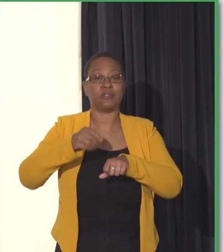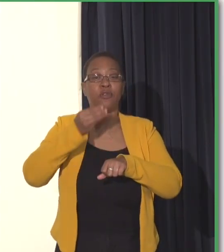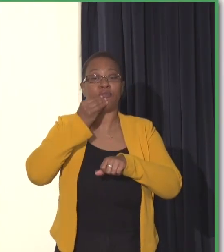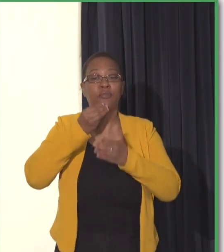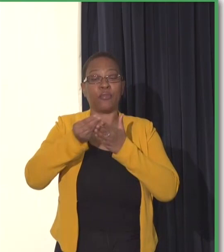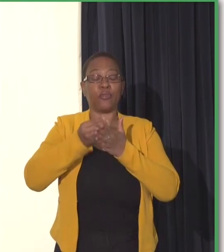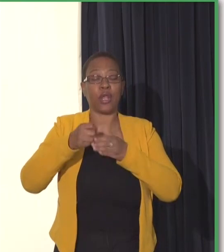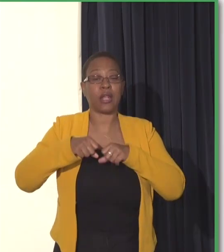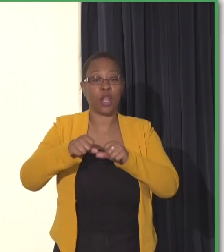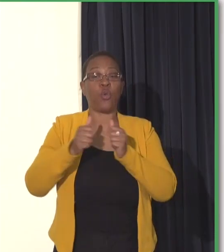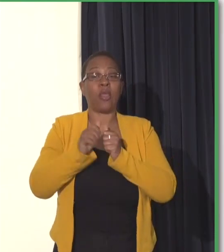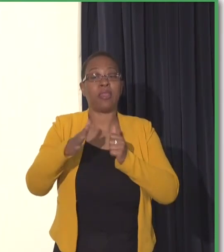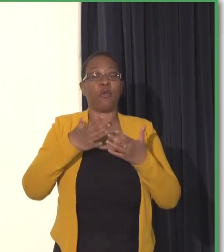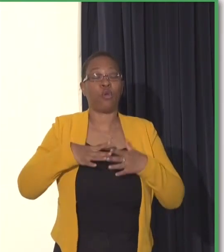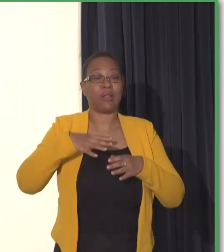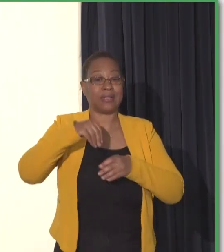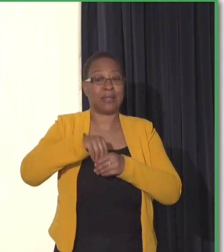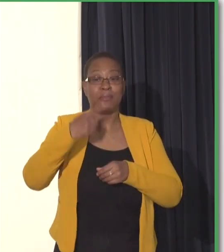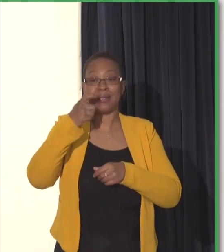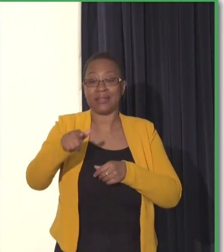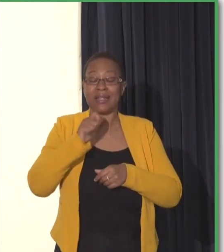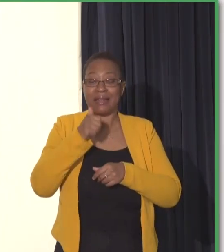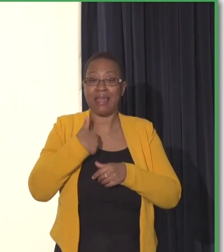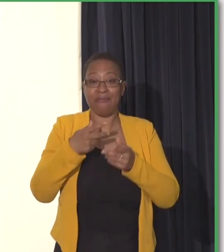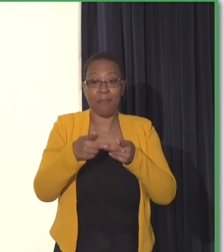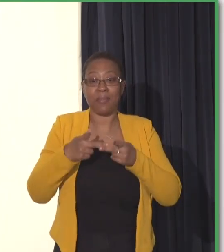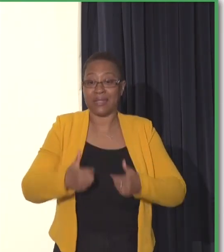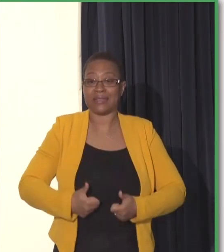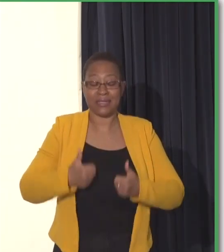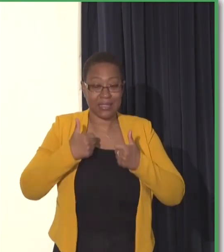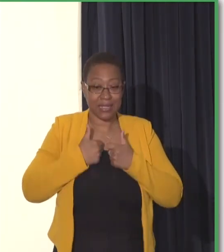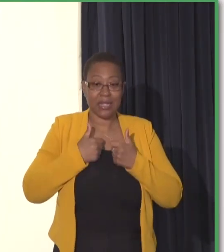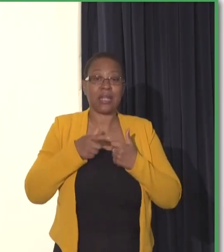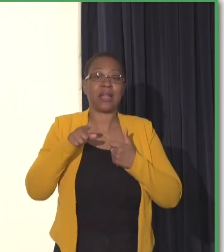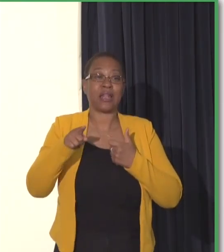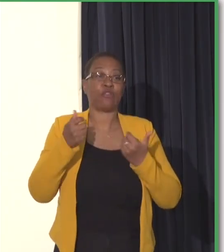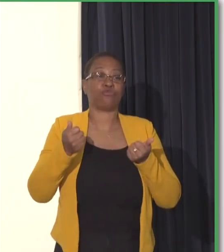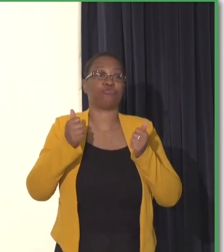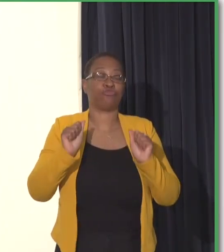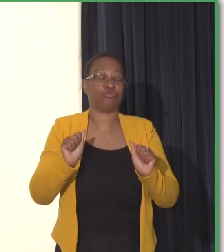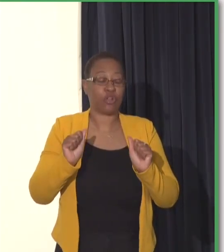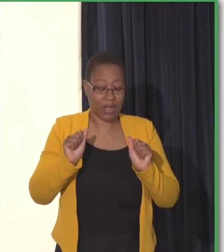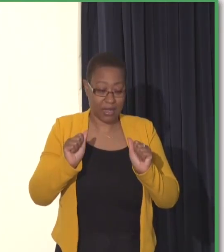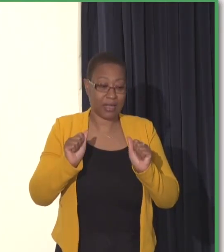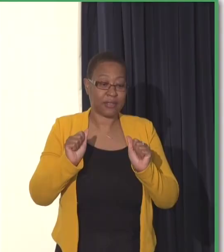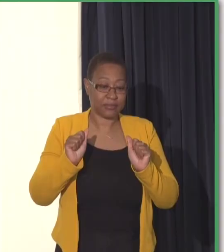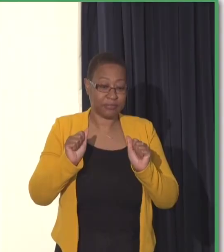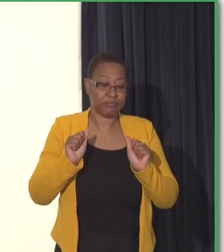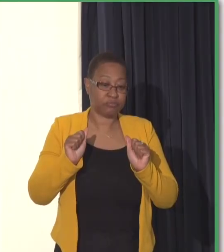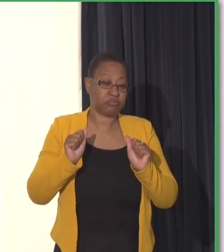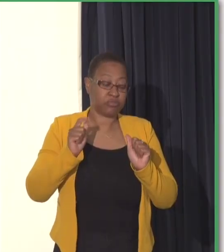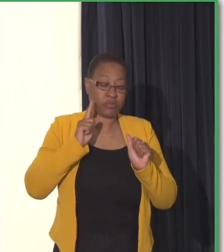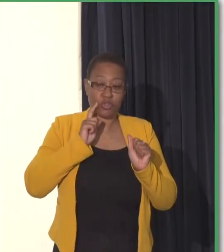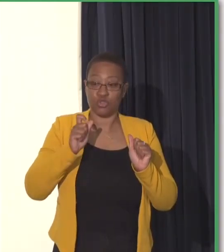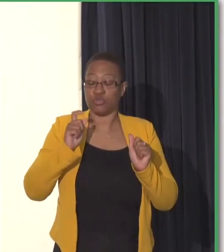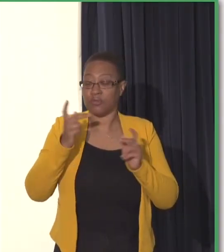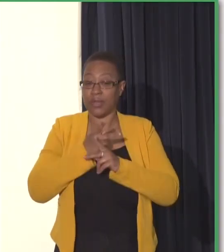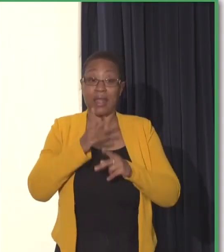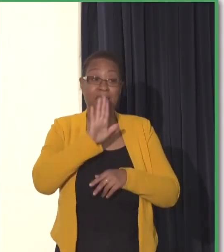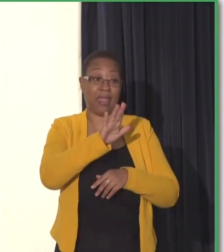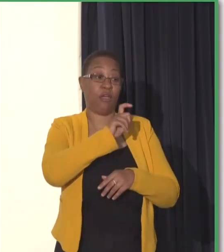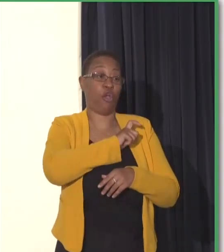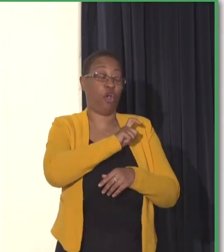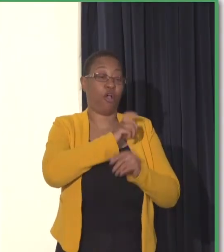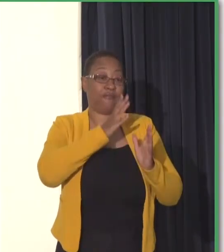street with their clothes in it because they didn't have any place to stay, and they were trying to do it. And that officer took it on his own initiative